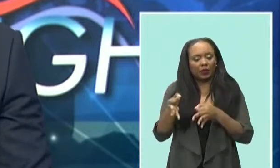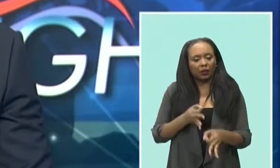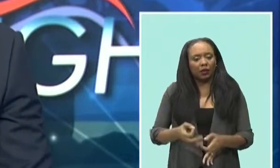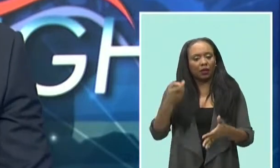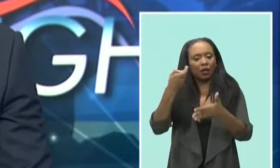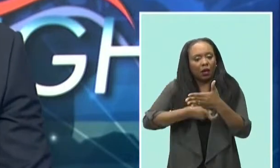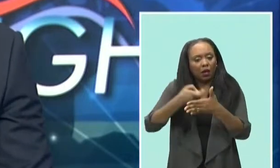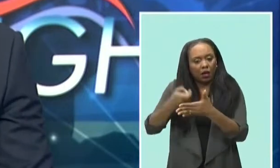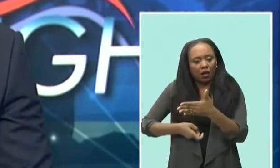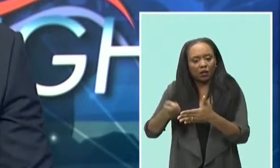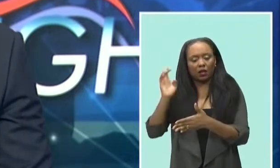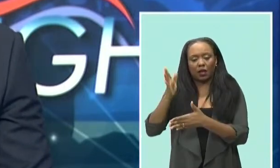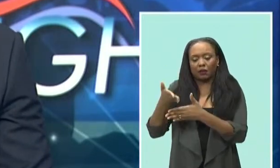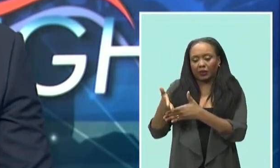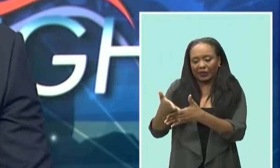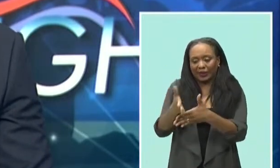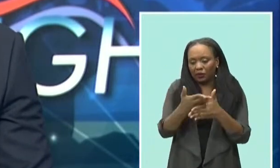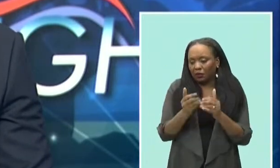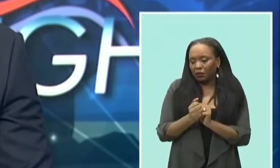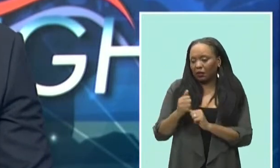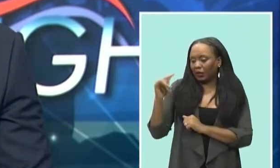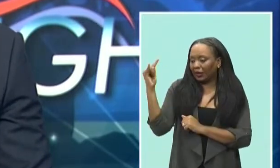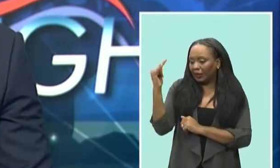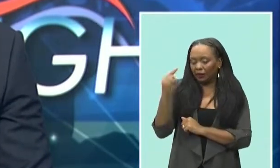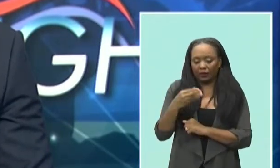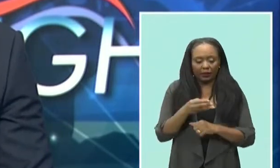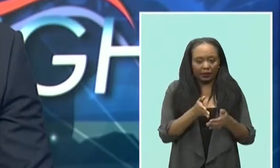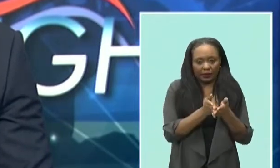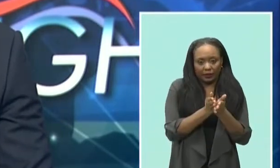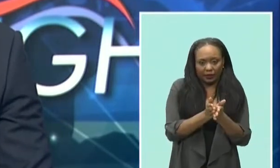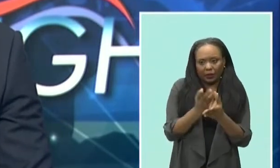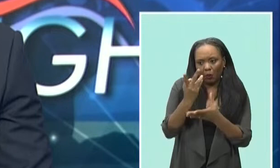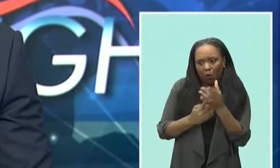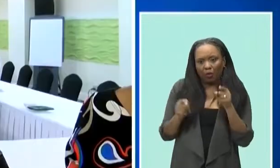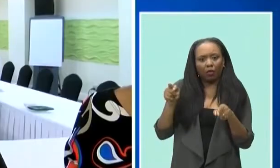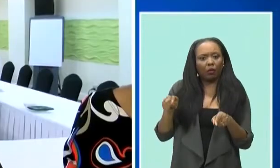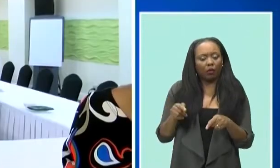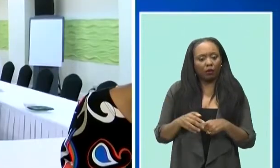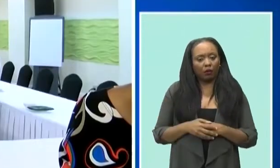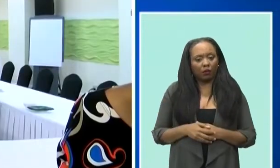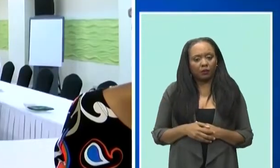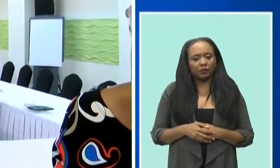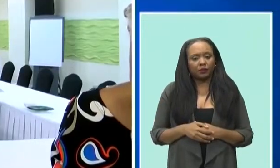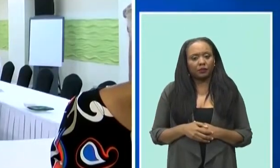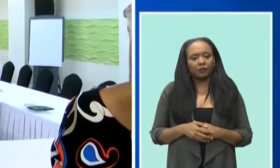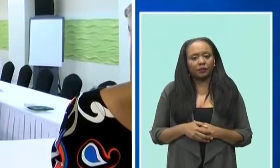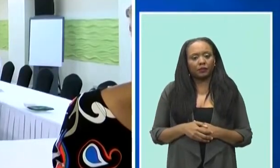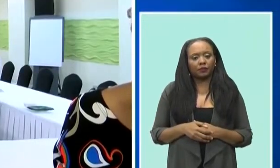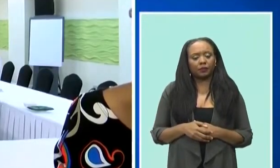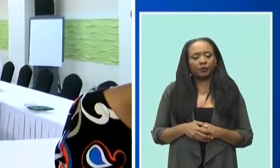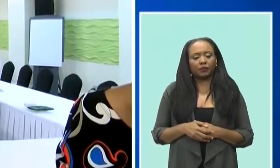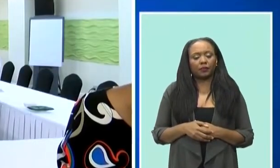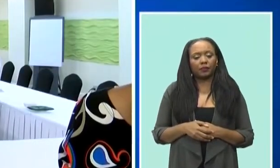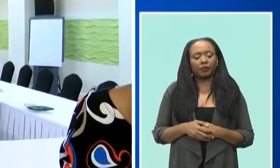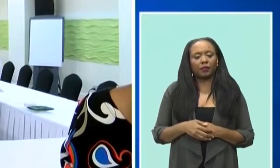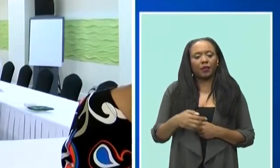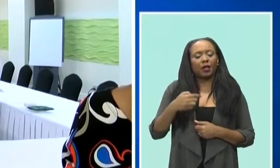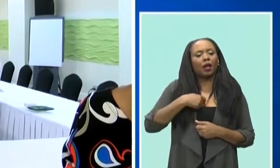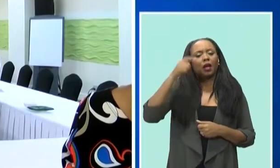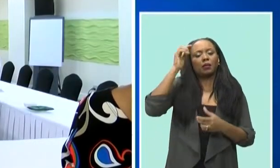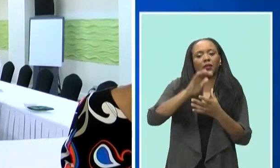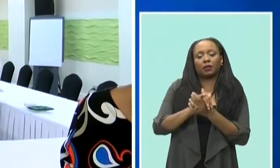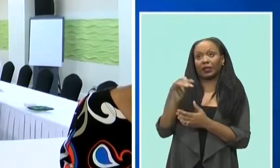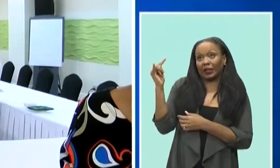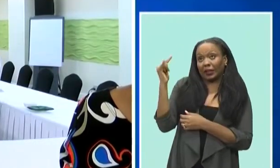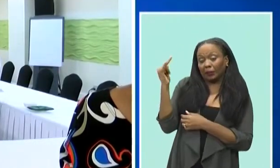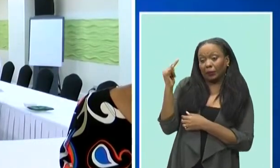costs will eventually be shared with the respective ports. I do believe that the airport and